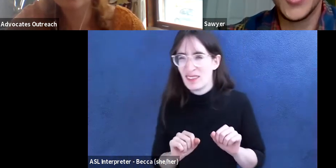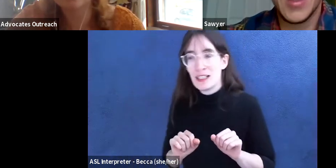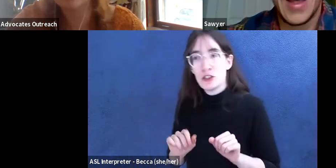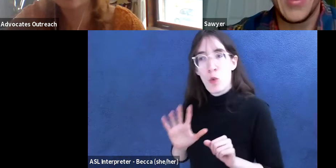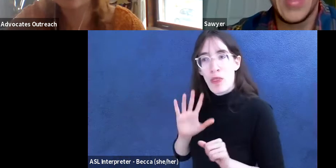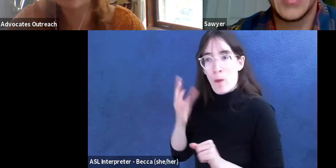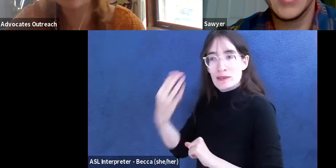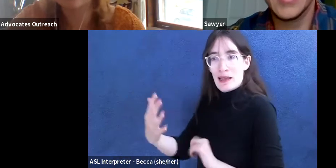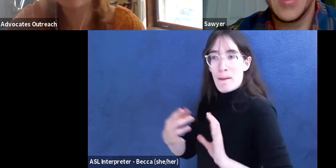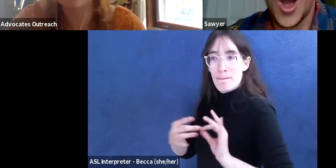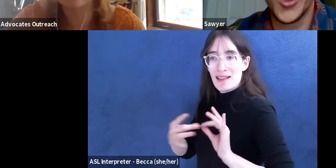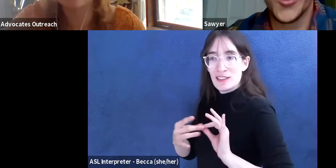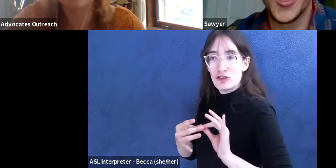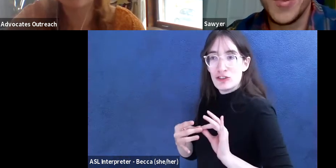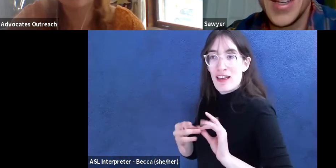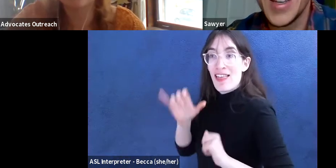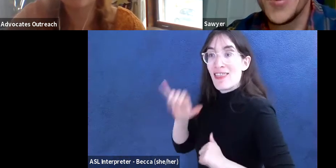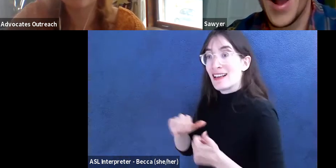okay,